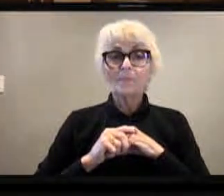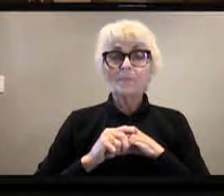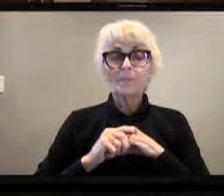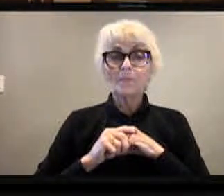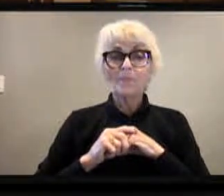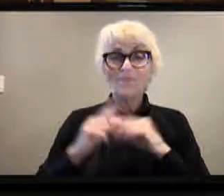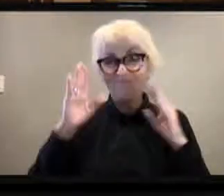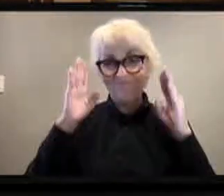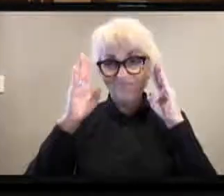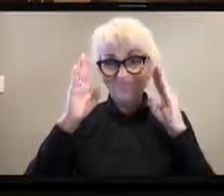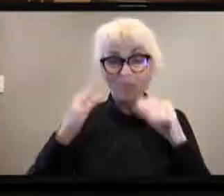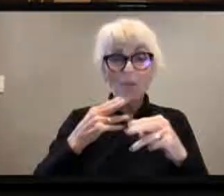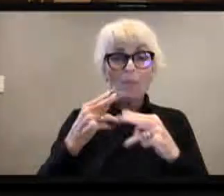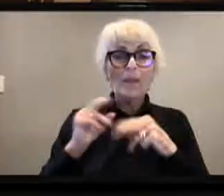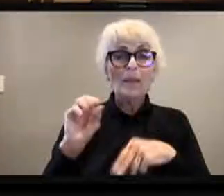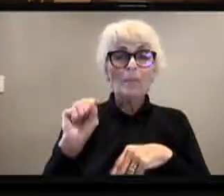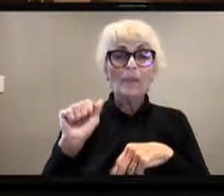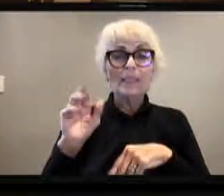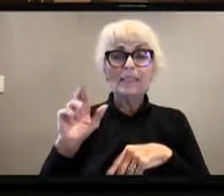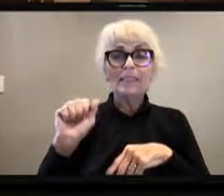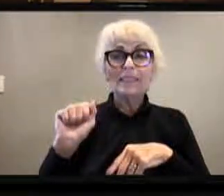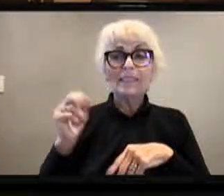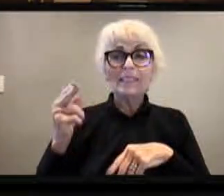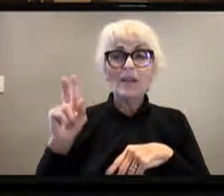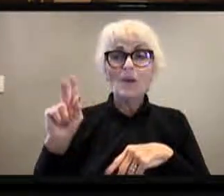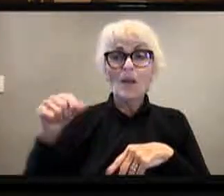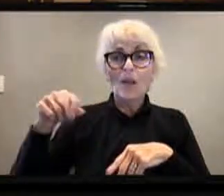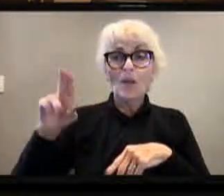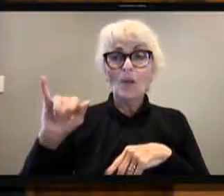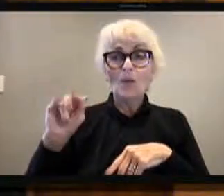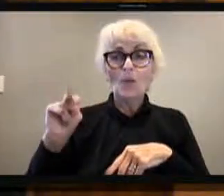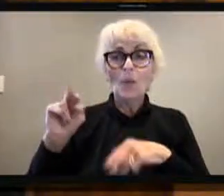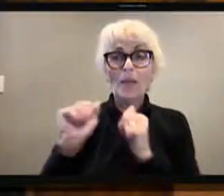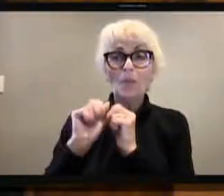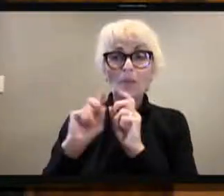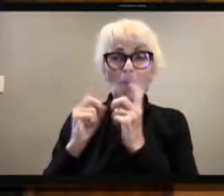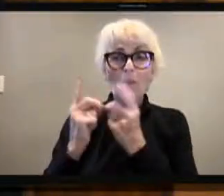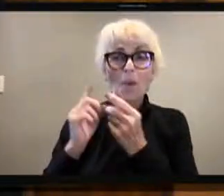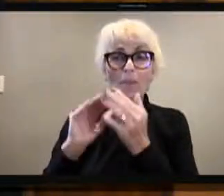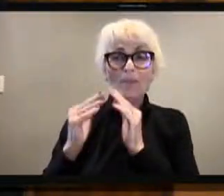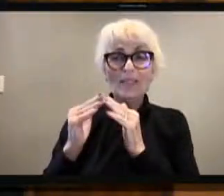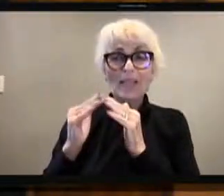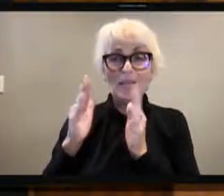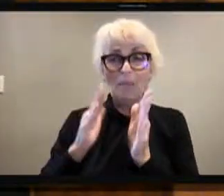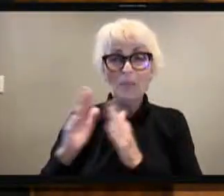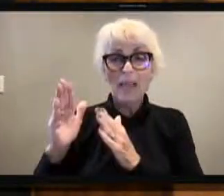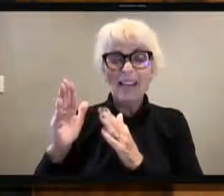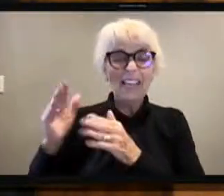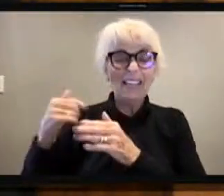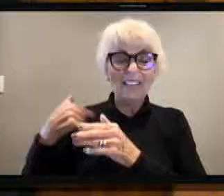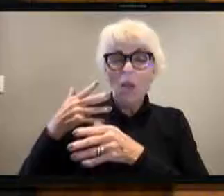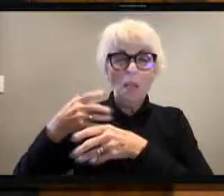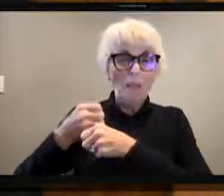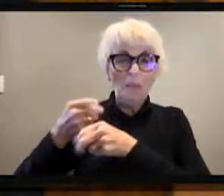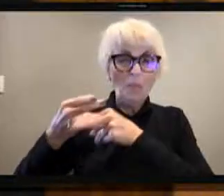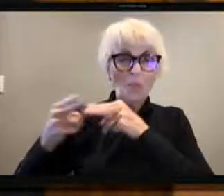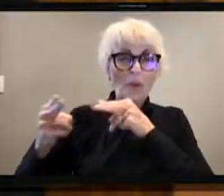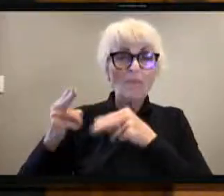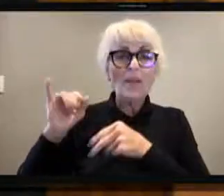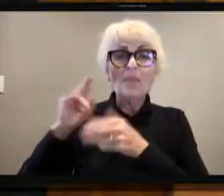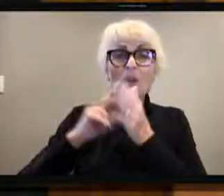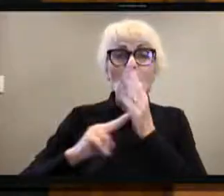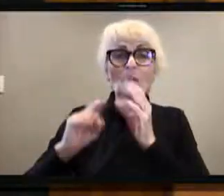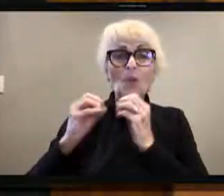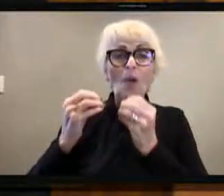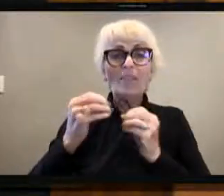Hello, my name's Sarah Quinn. I'm with the Department of City Planning, and I will keep this very brief because the clerk's office provided you